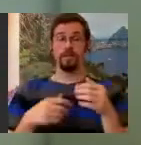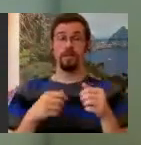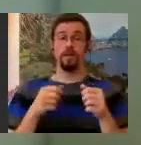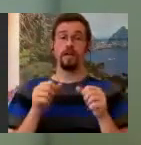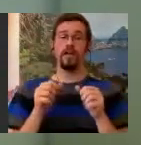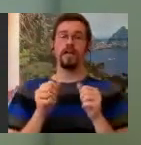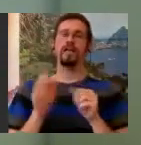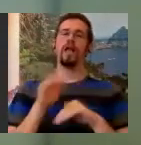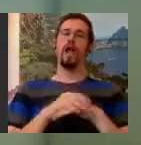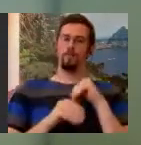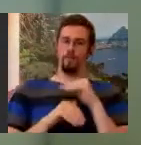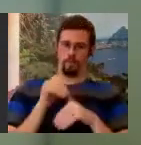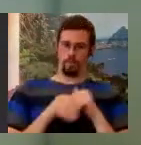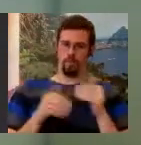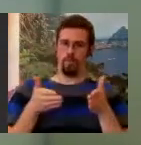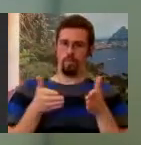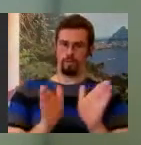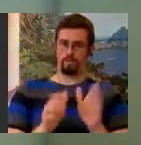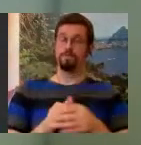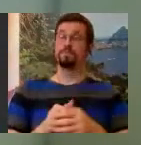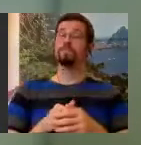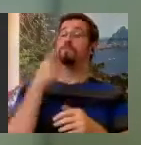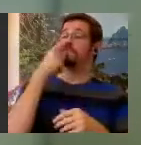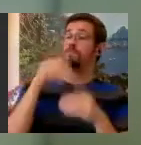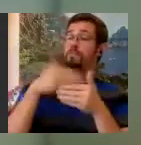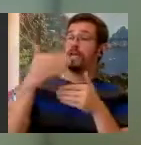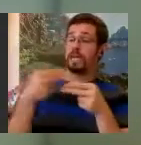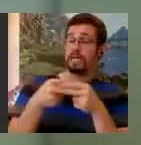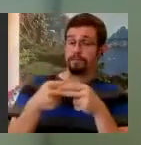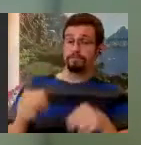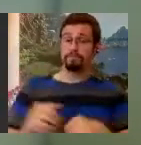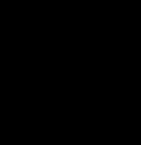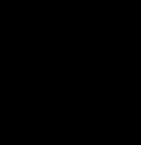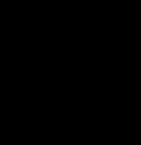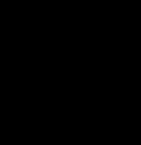way. Next slide, please.